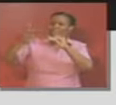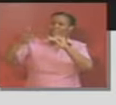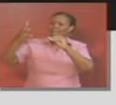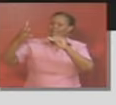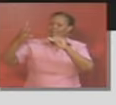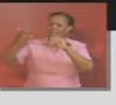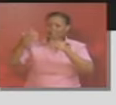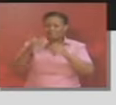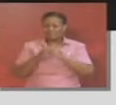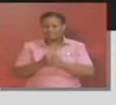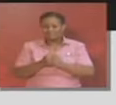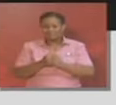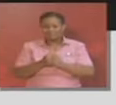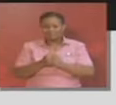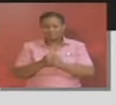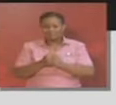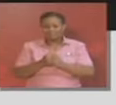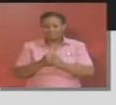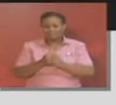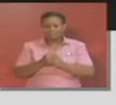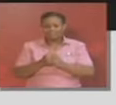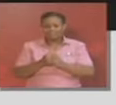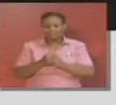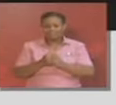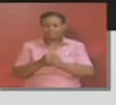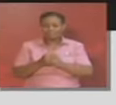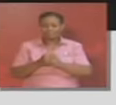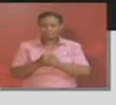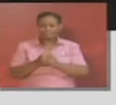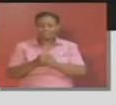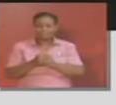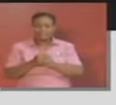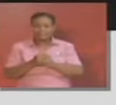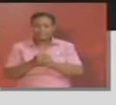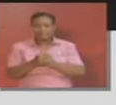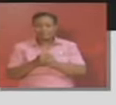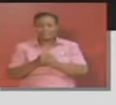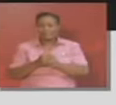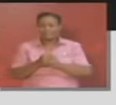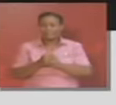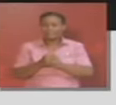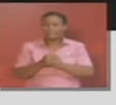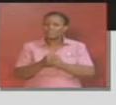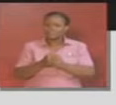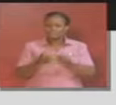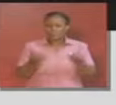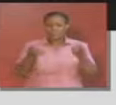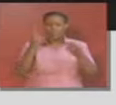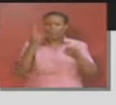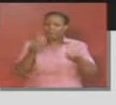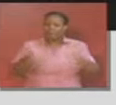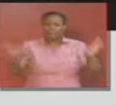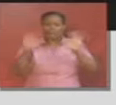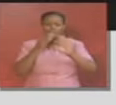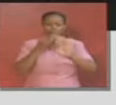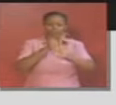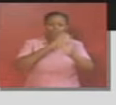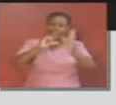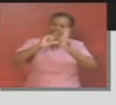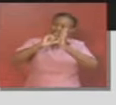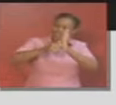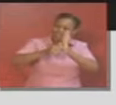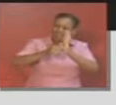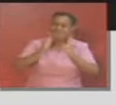also turn up as positive. Now, one of the important things that we spoke about before, and I'm going to highlight here